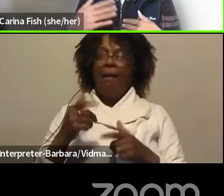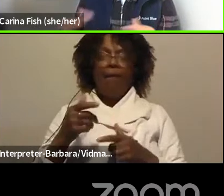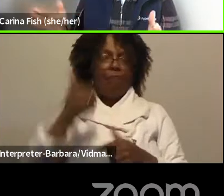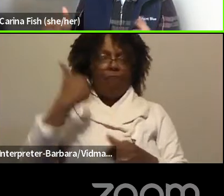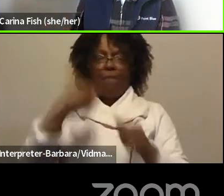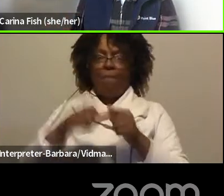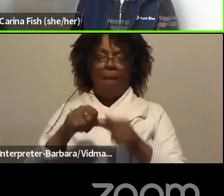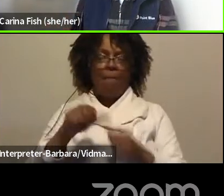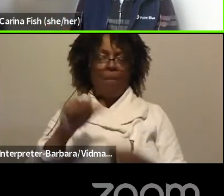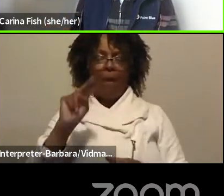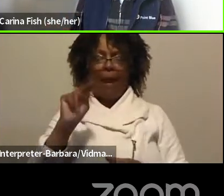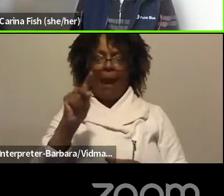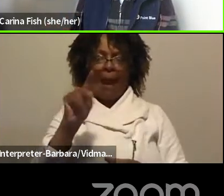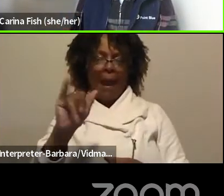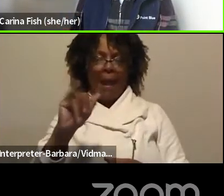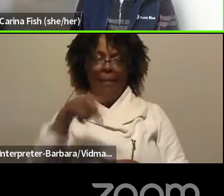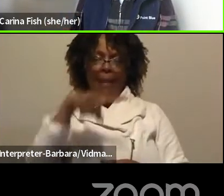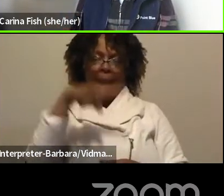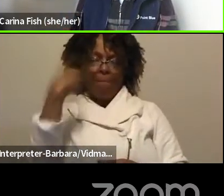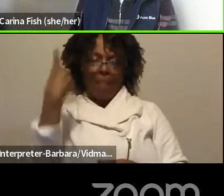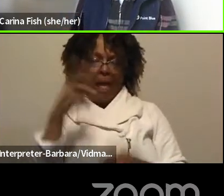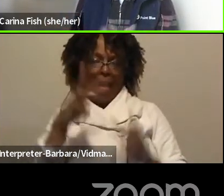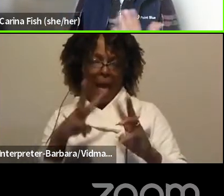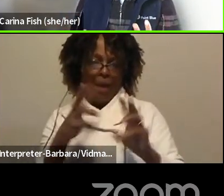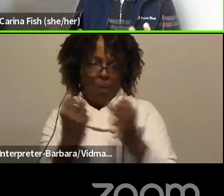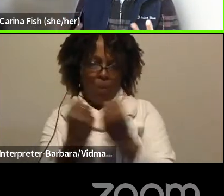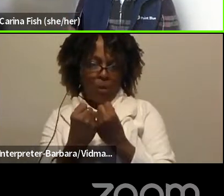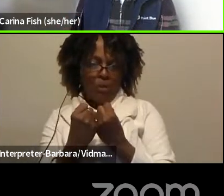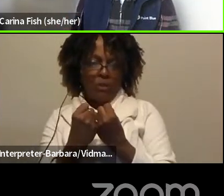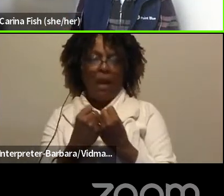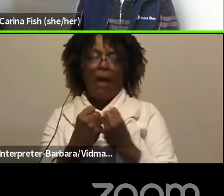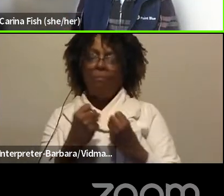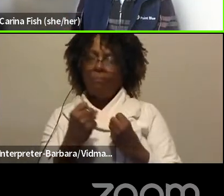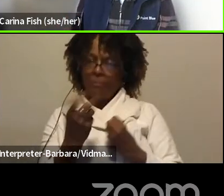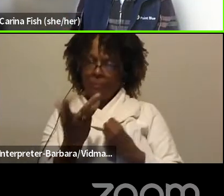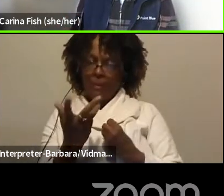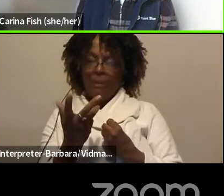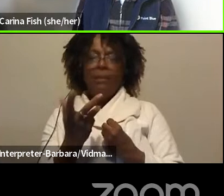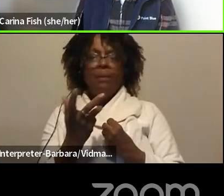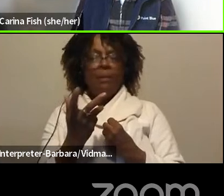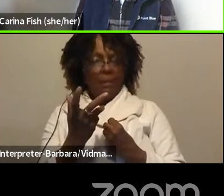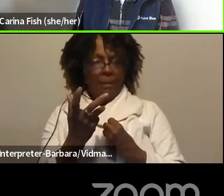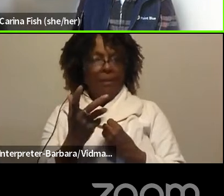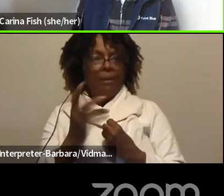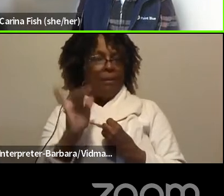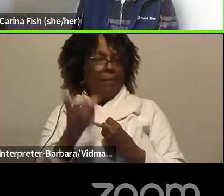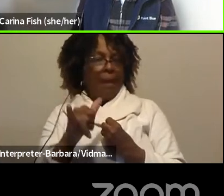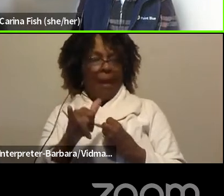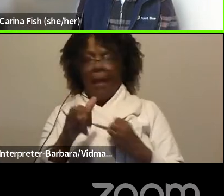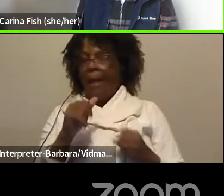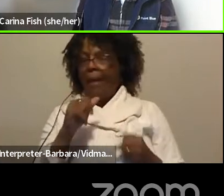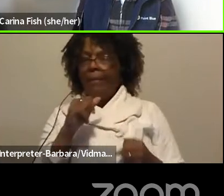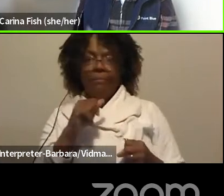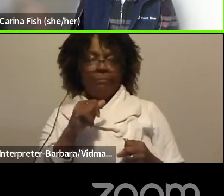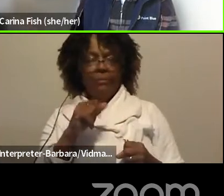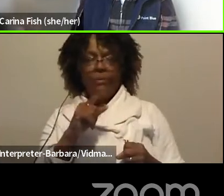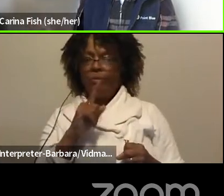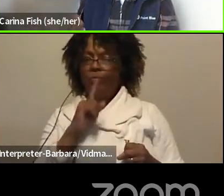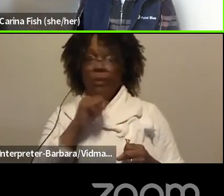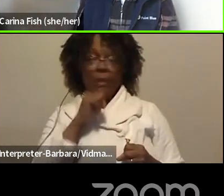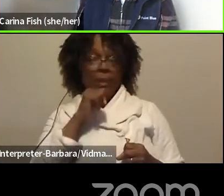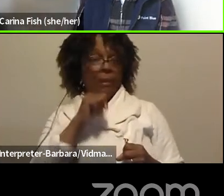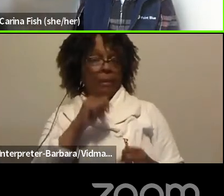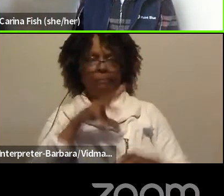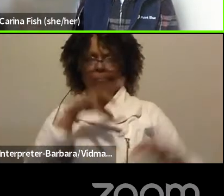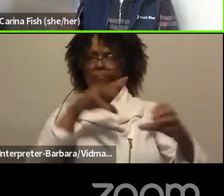to make sure that's not in our department culture, and yet they weren't addressing colorism at all. And so I was like, you